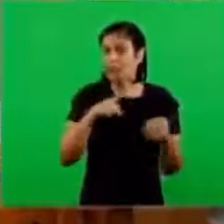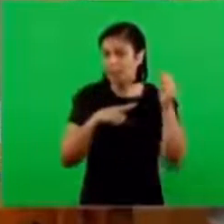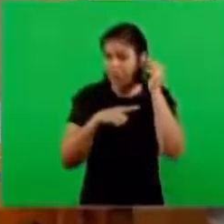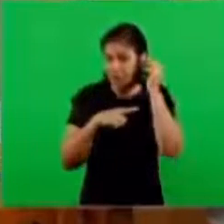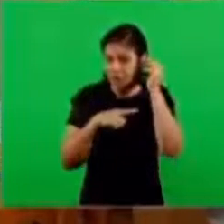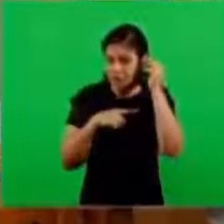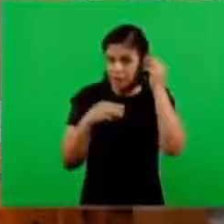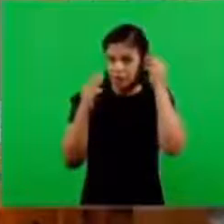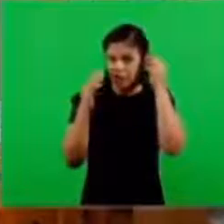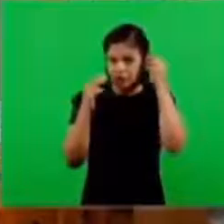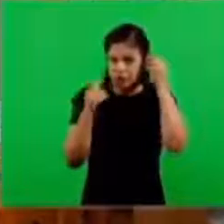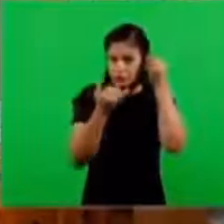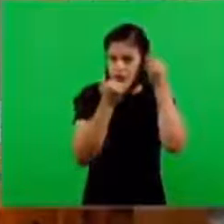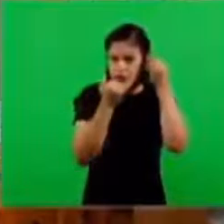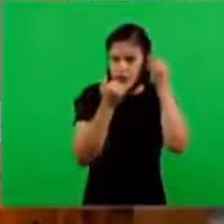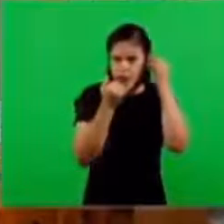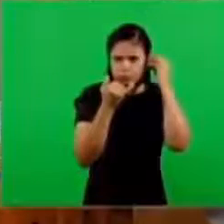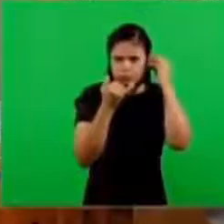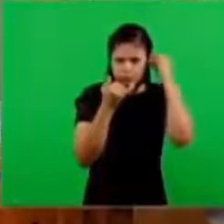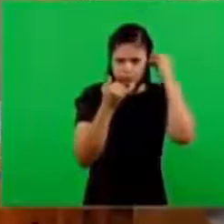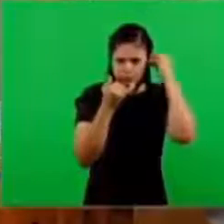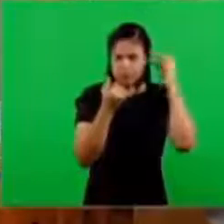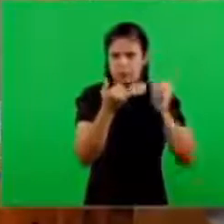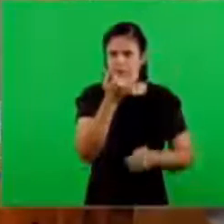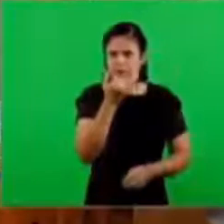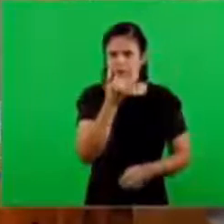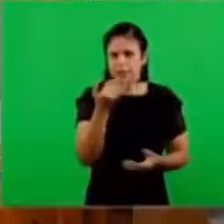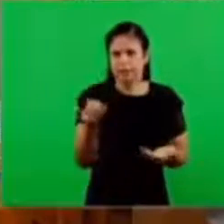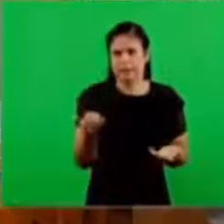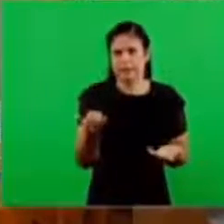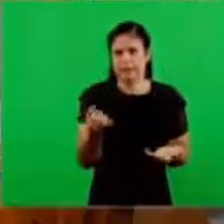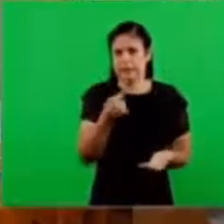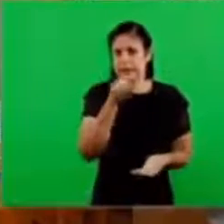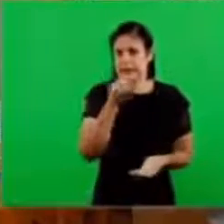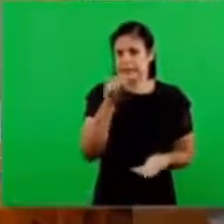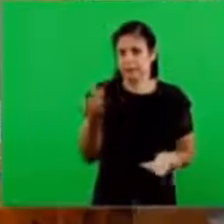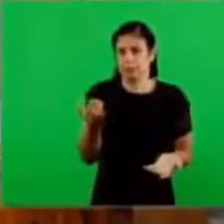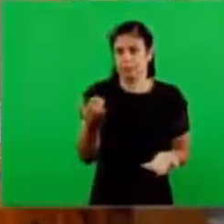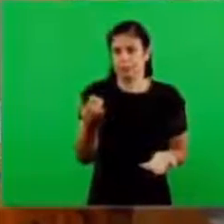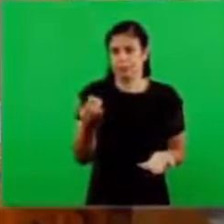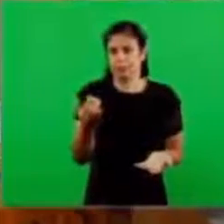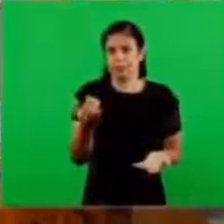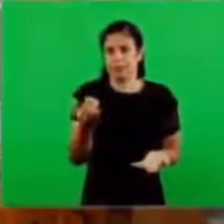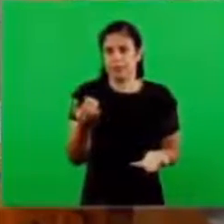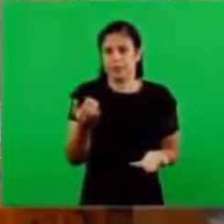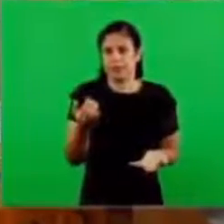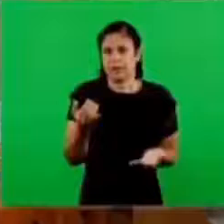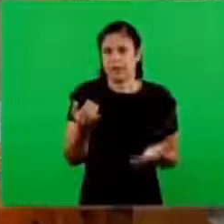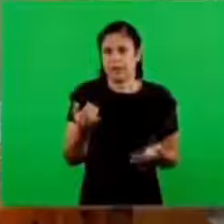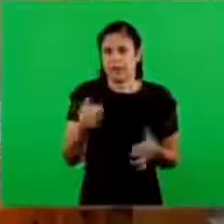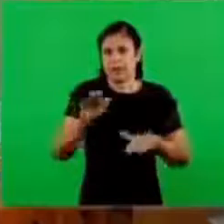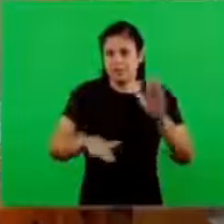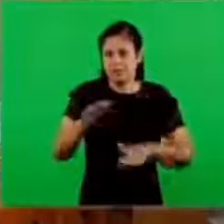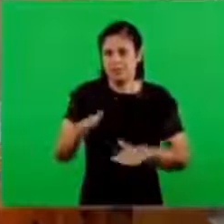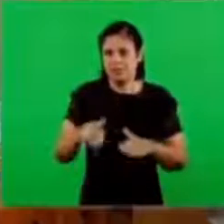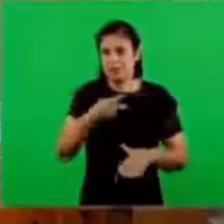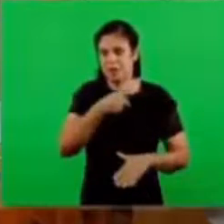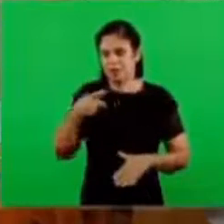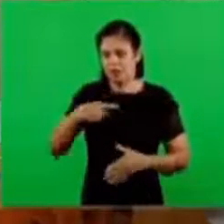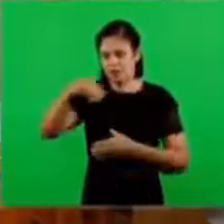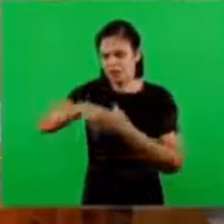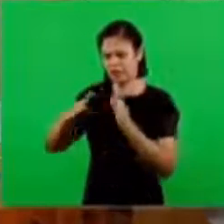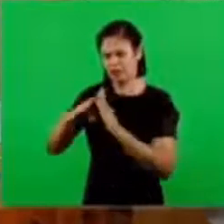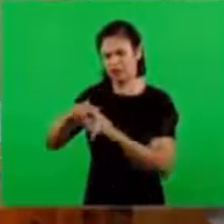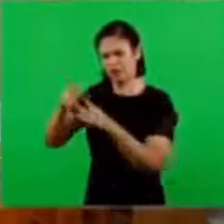fails. Anyone can fail. I live off of emotion. So the pastor went to another place, decided to do something else.